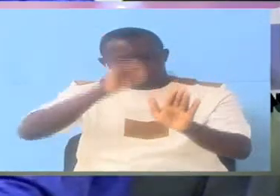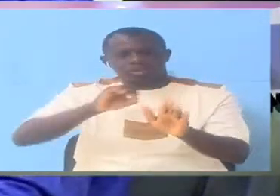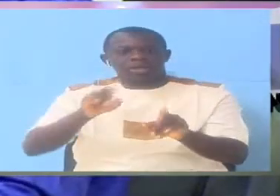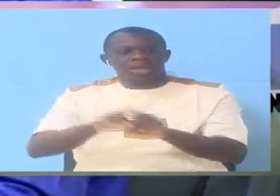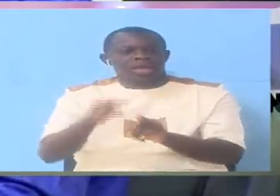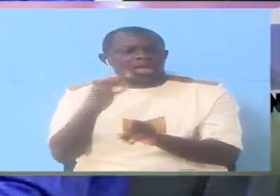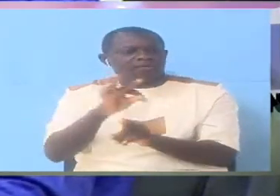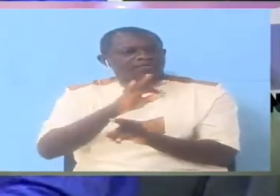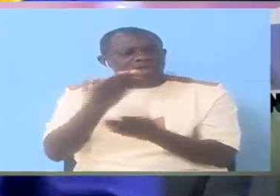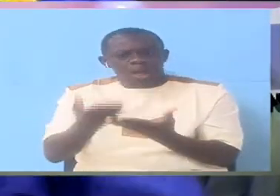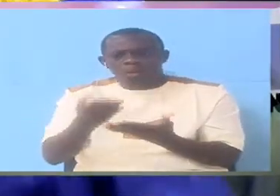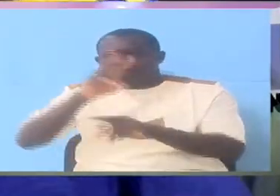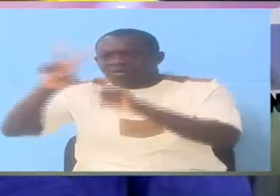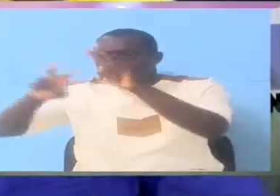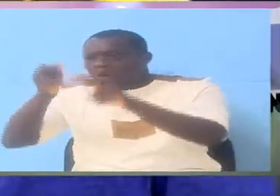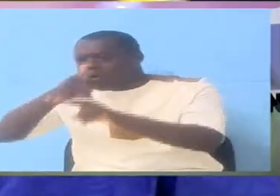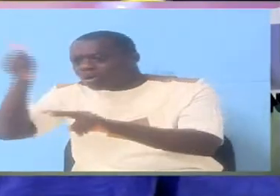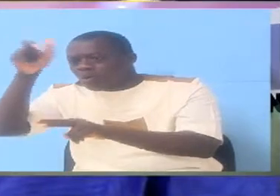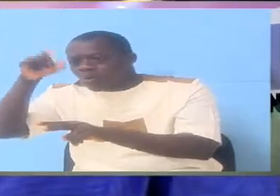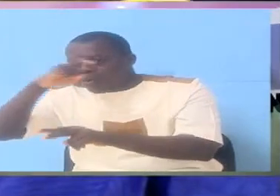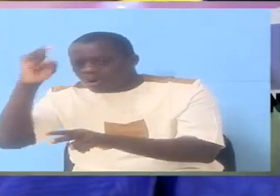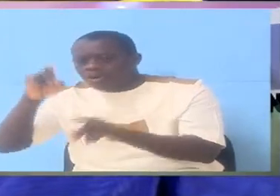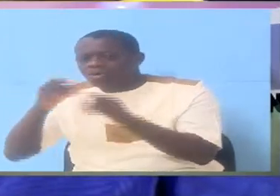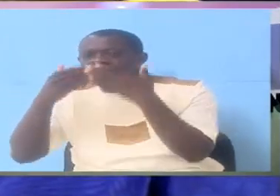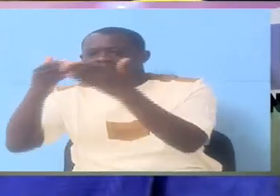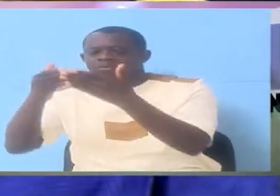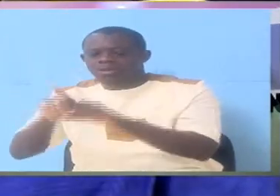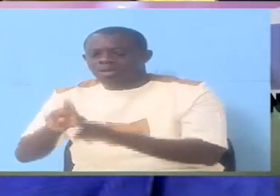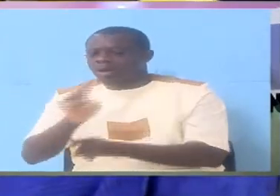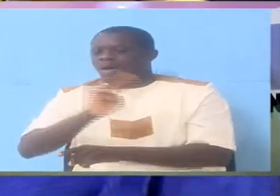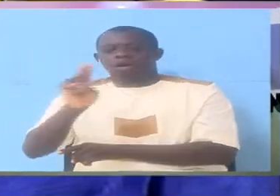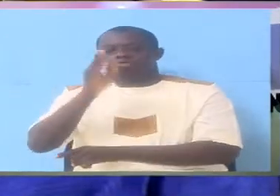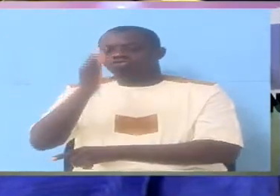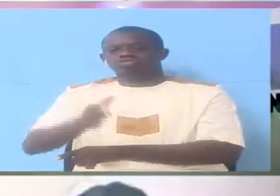proof? The best thing is when you are